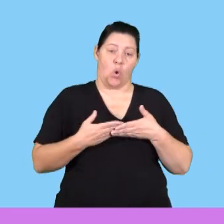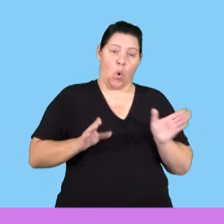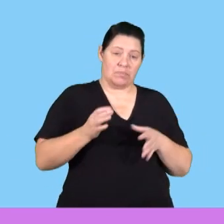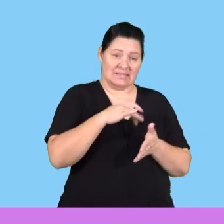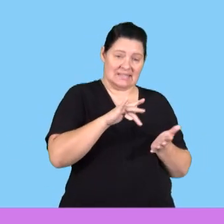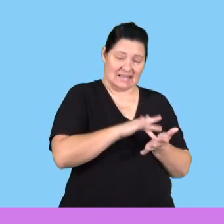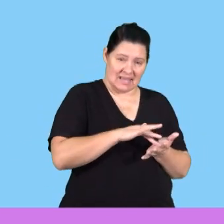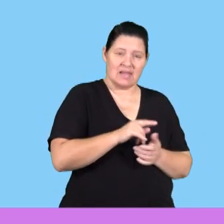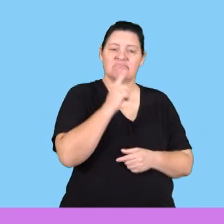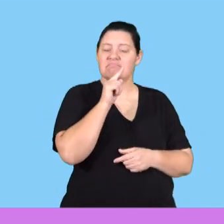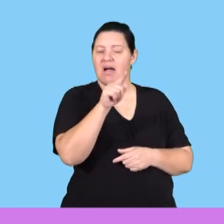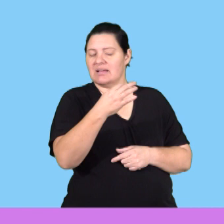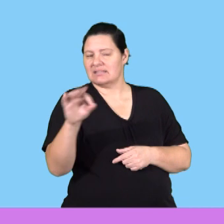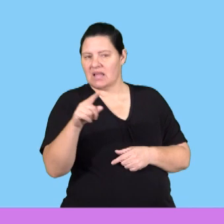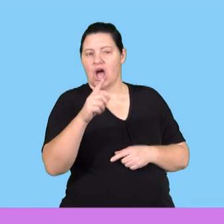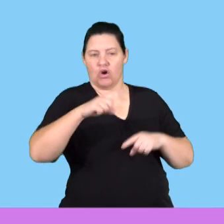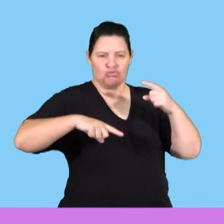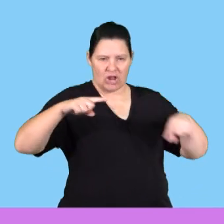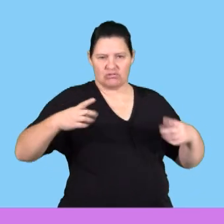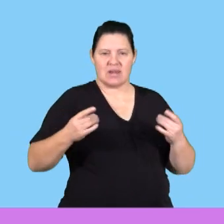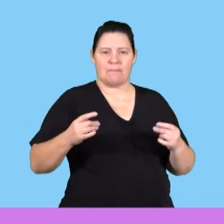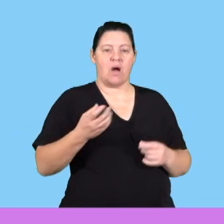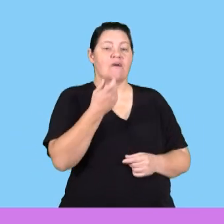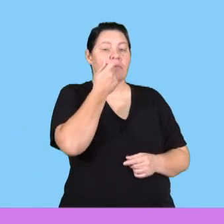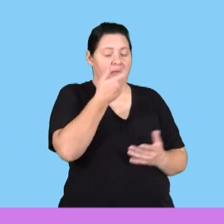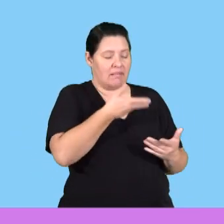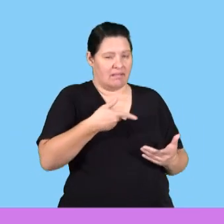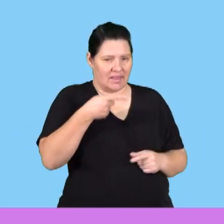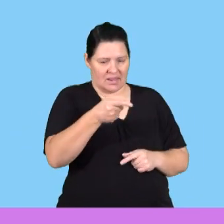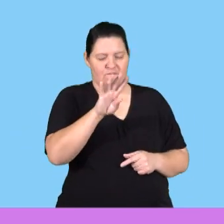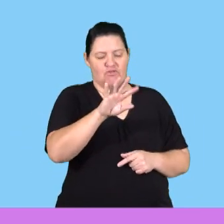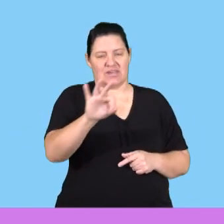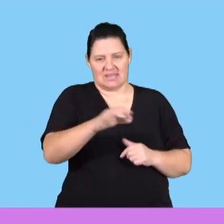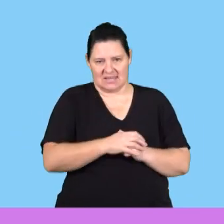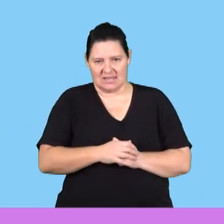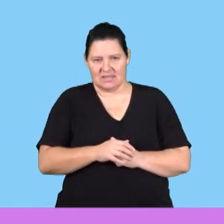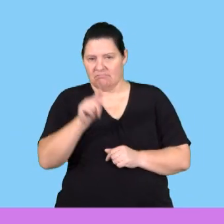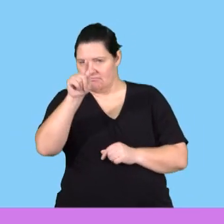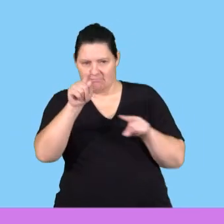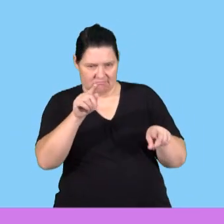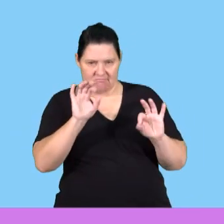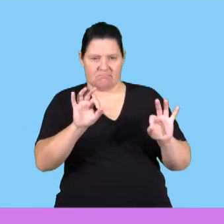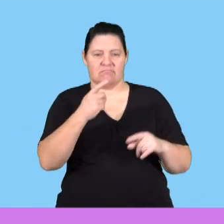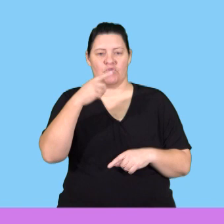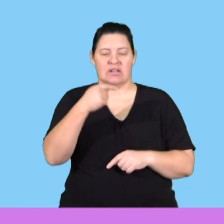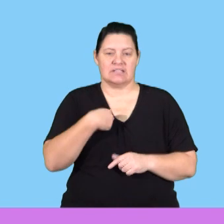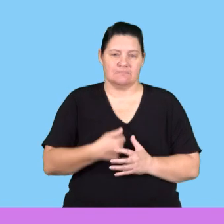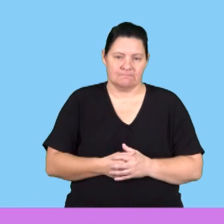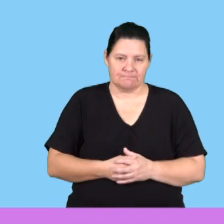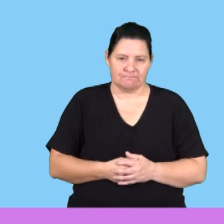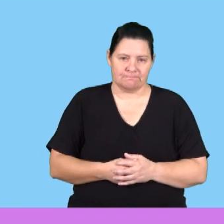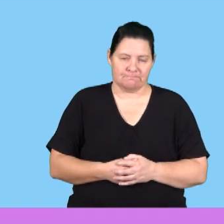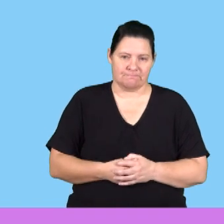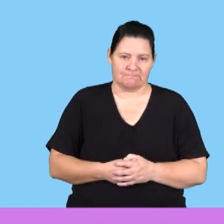I read the opening sentence here, it says the range of the number of male call center agents is 43. So therefore, our